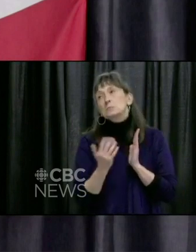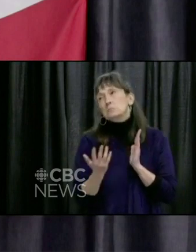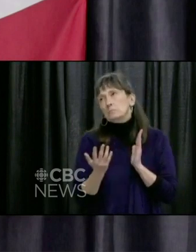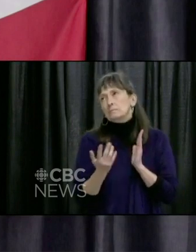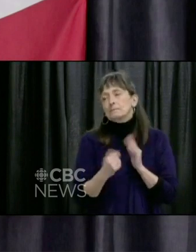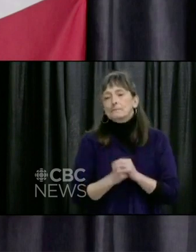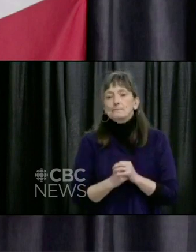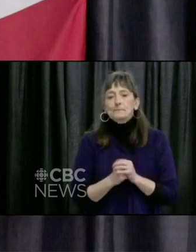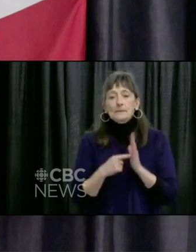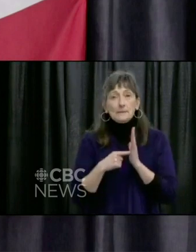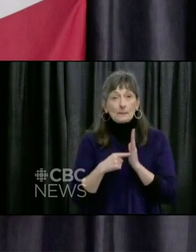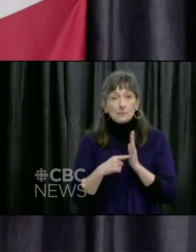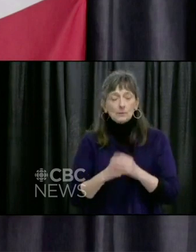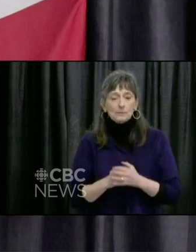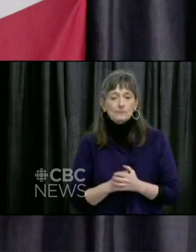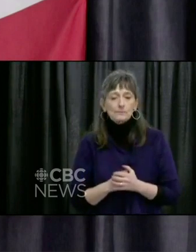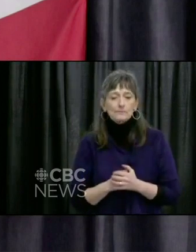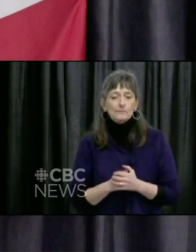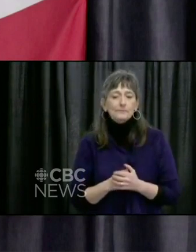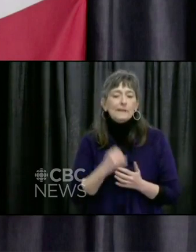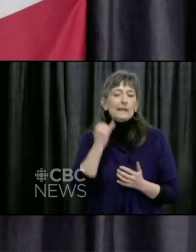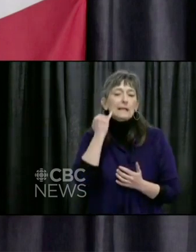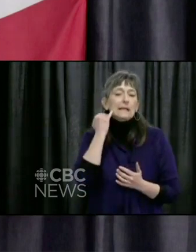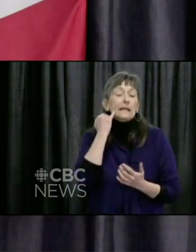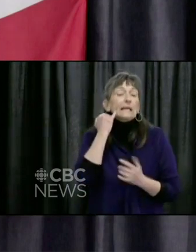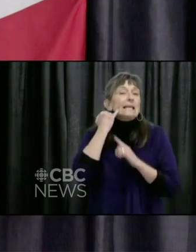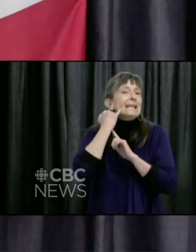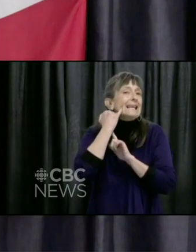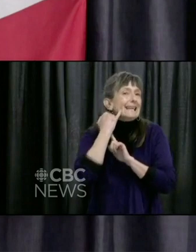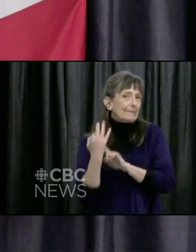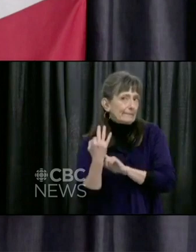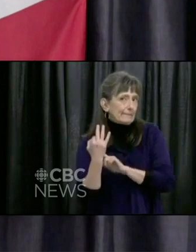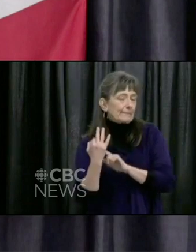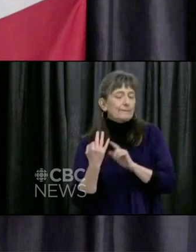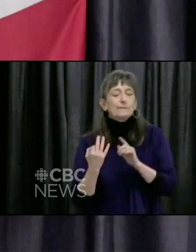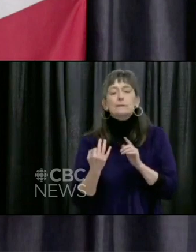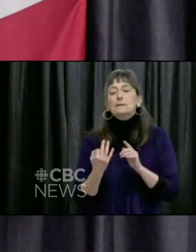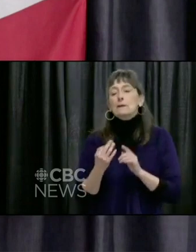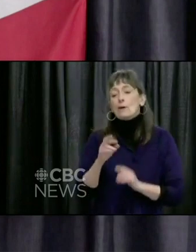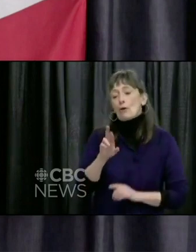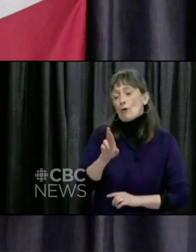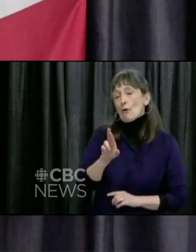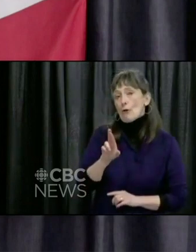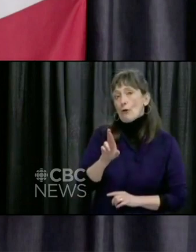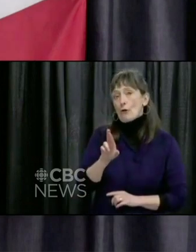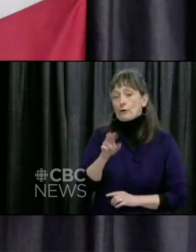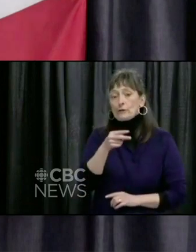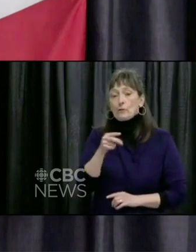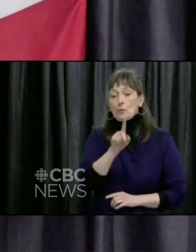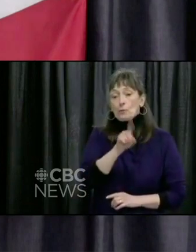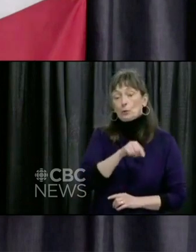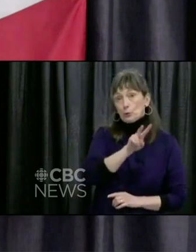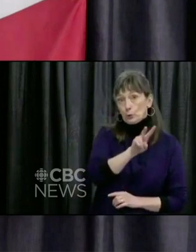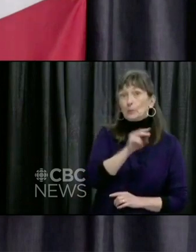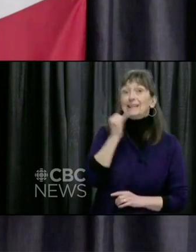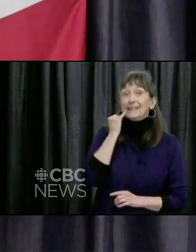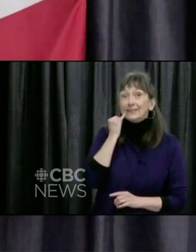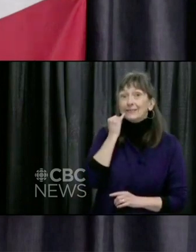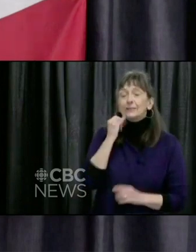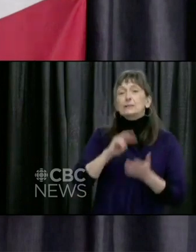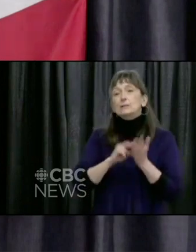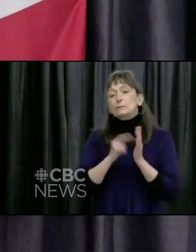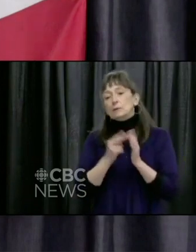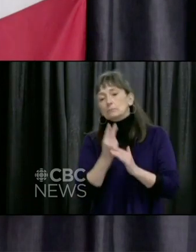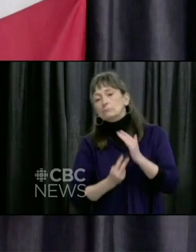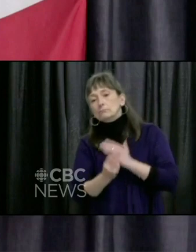to have a hypothetical reproduction number of 1.2, what would it look like in terms of the